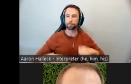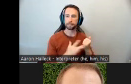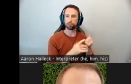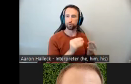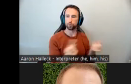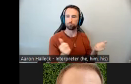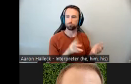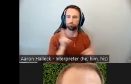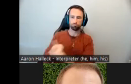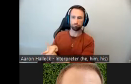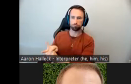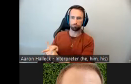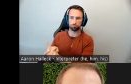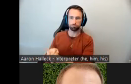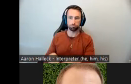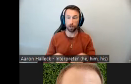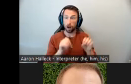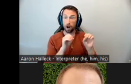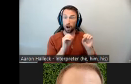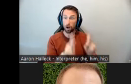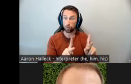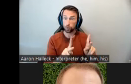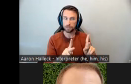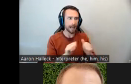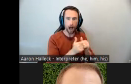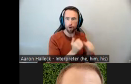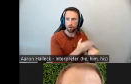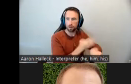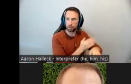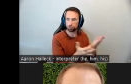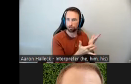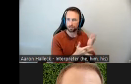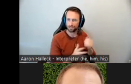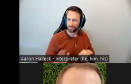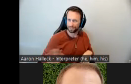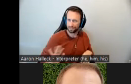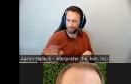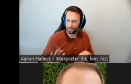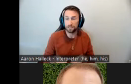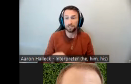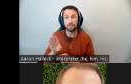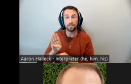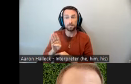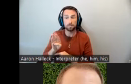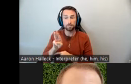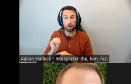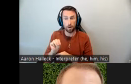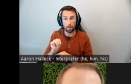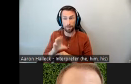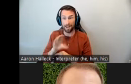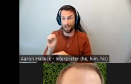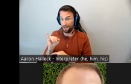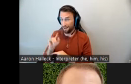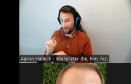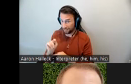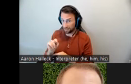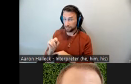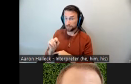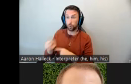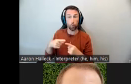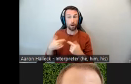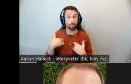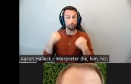an opportunity, we think about how we can drive technology. What BRMs do and what many in IT do when you have a strong and a highly functioning BRM team